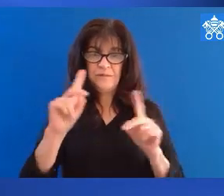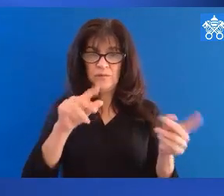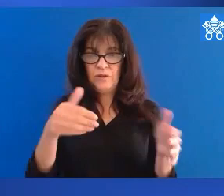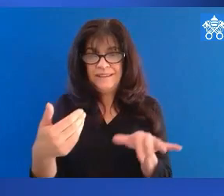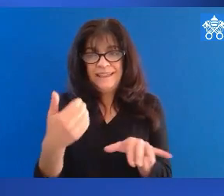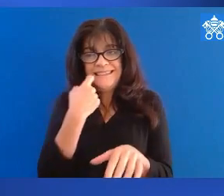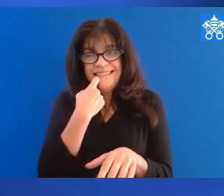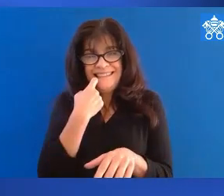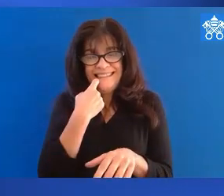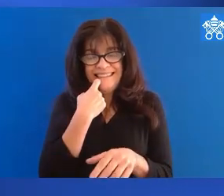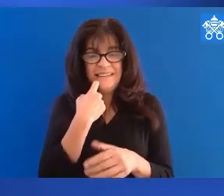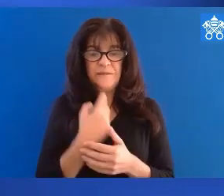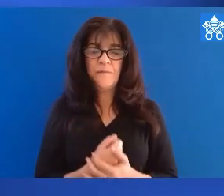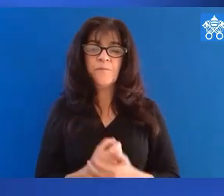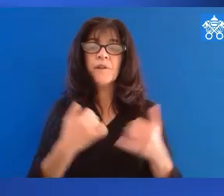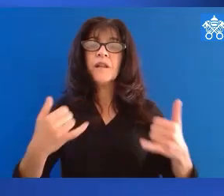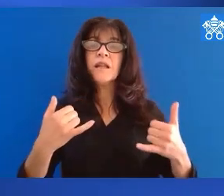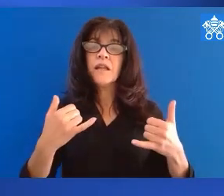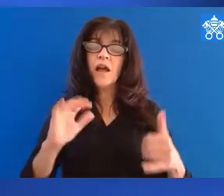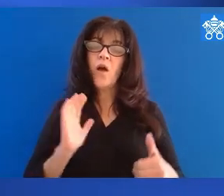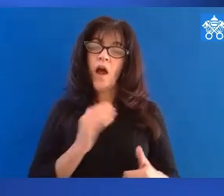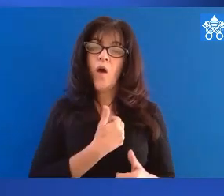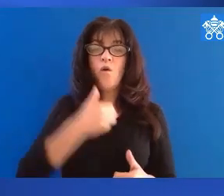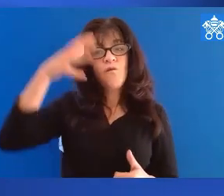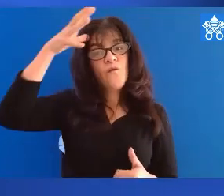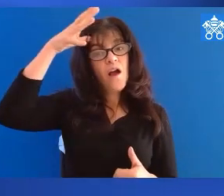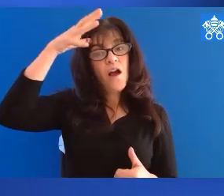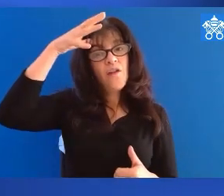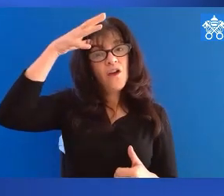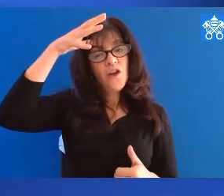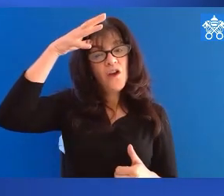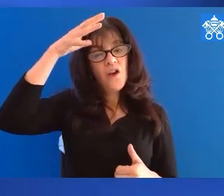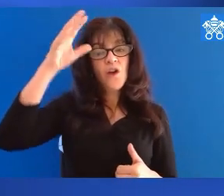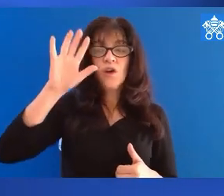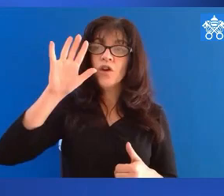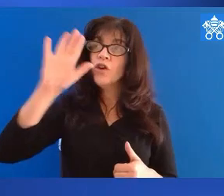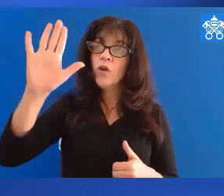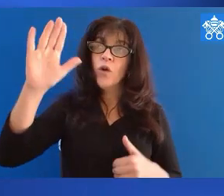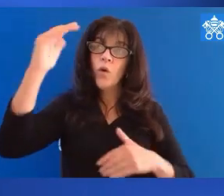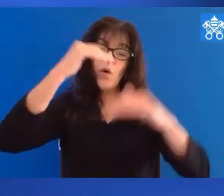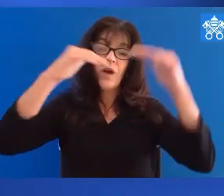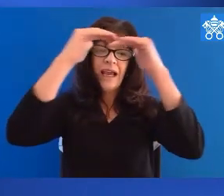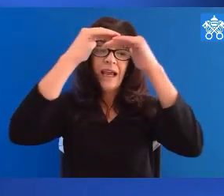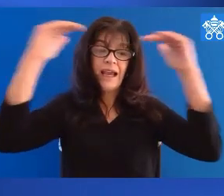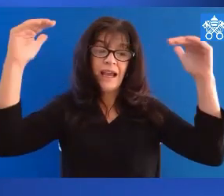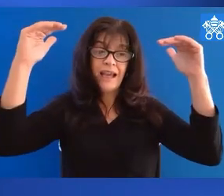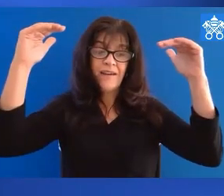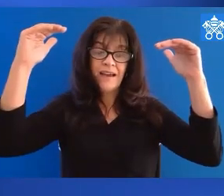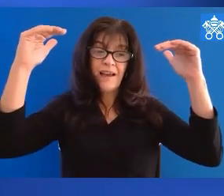of earthquake in Indonesia. And now we recite the Our Father together.